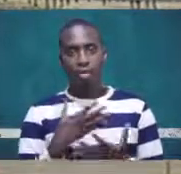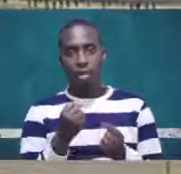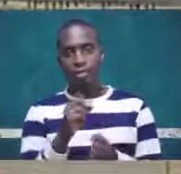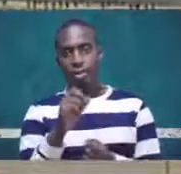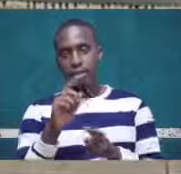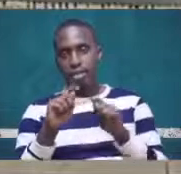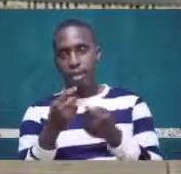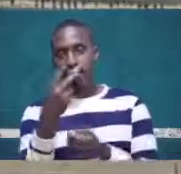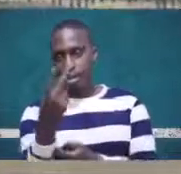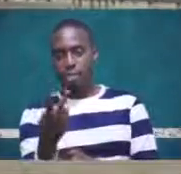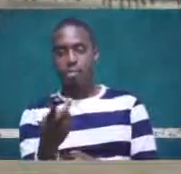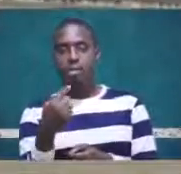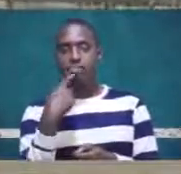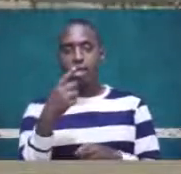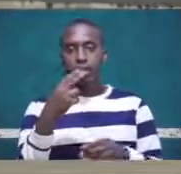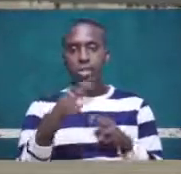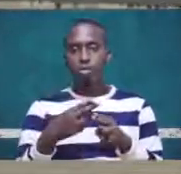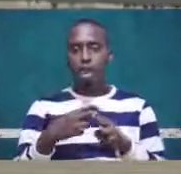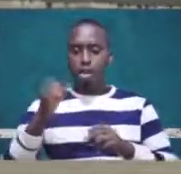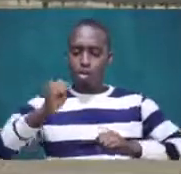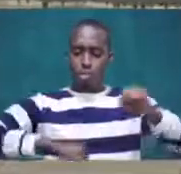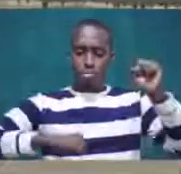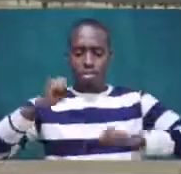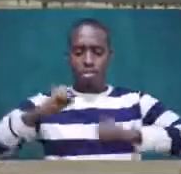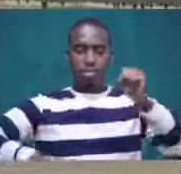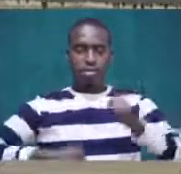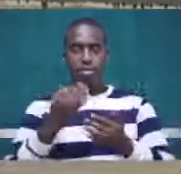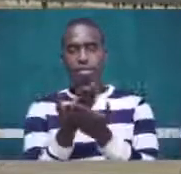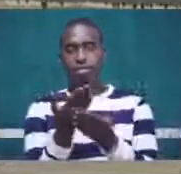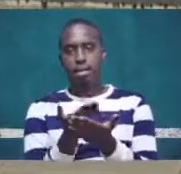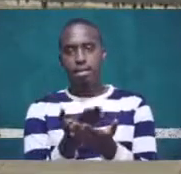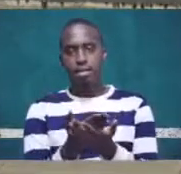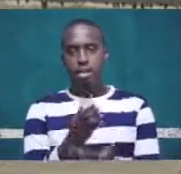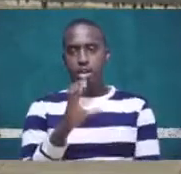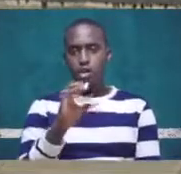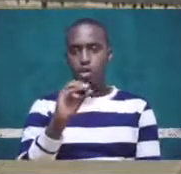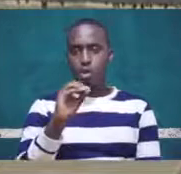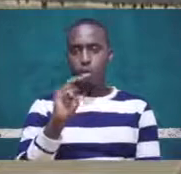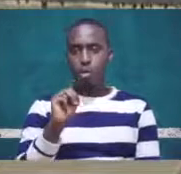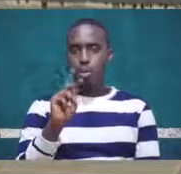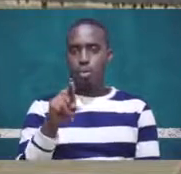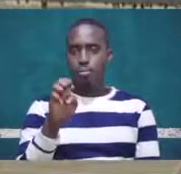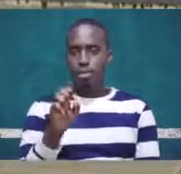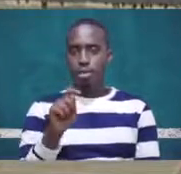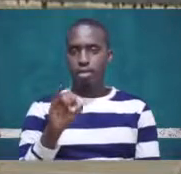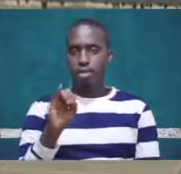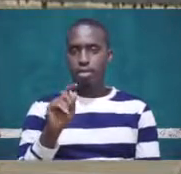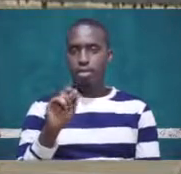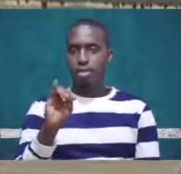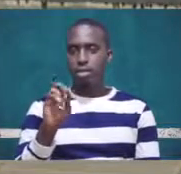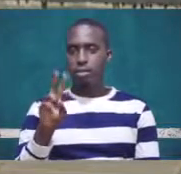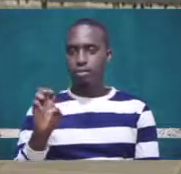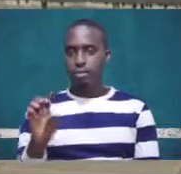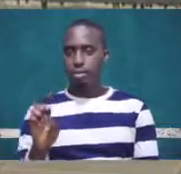which is competitive demand. Competitive demand. So what is competitive demand?